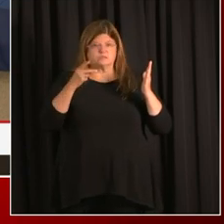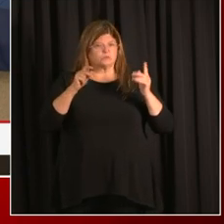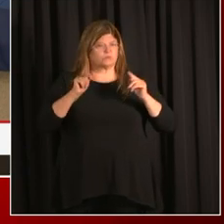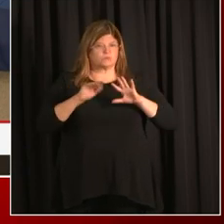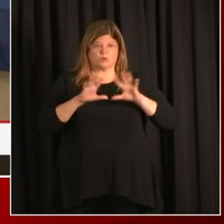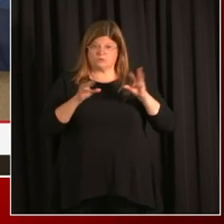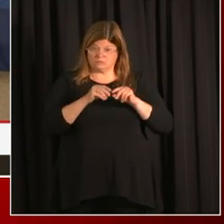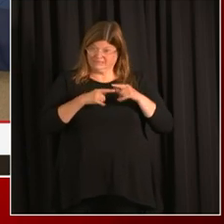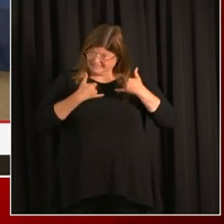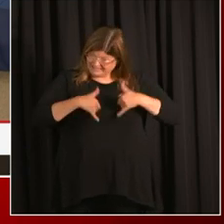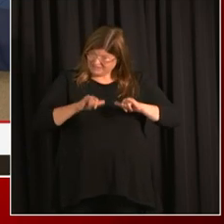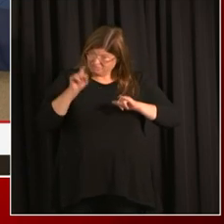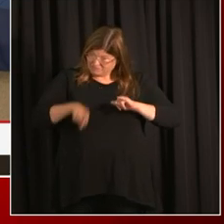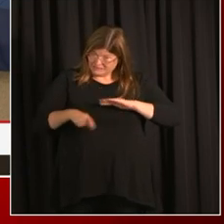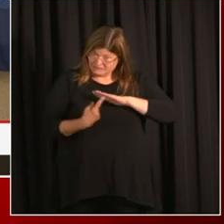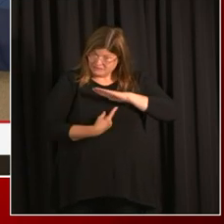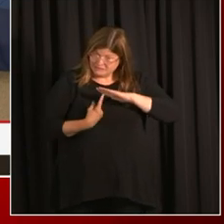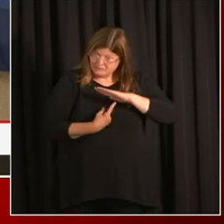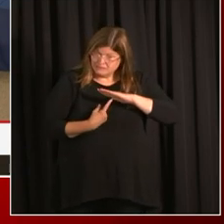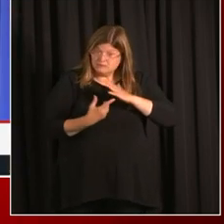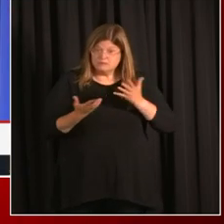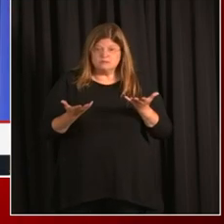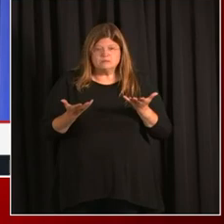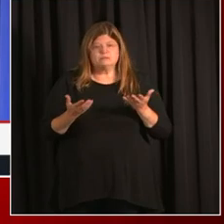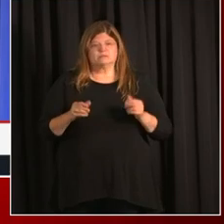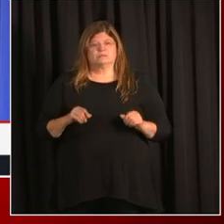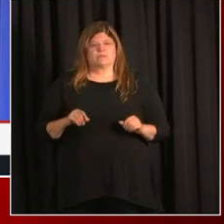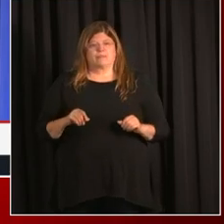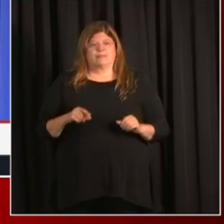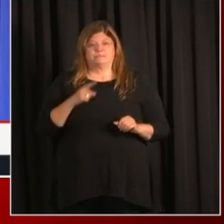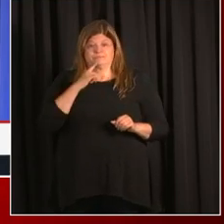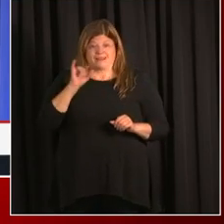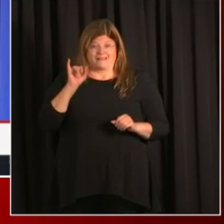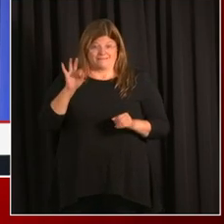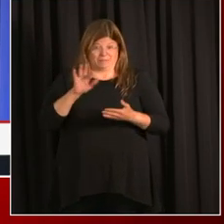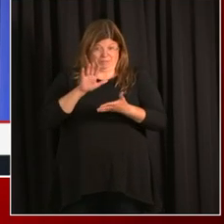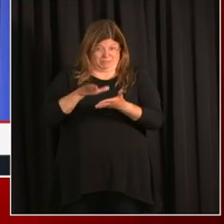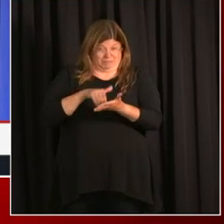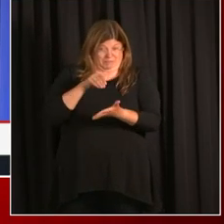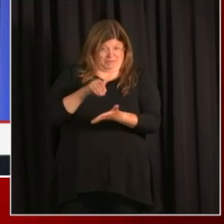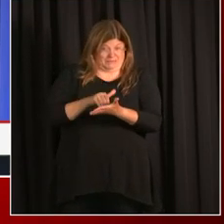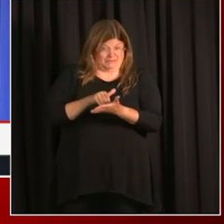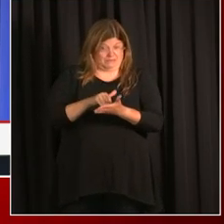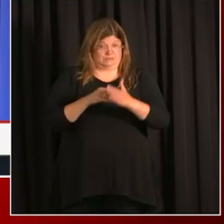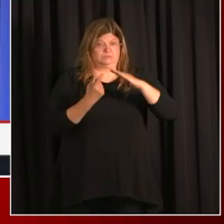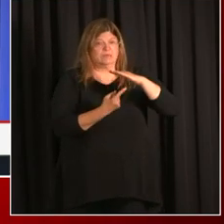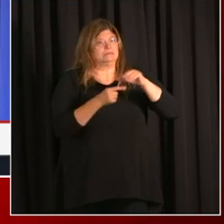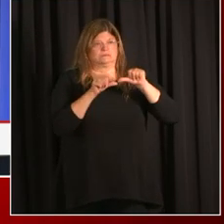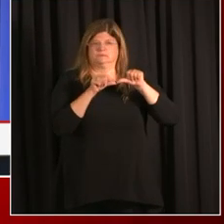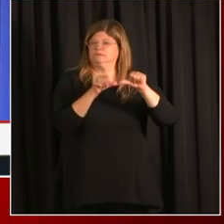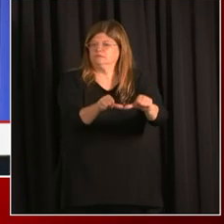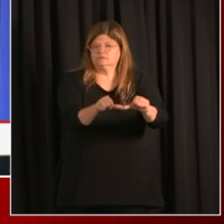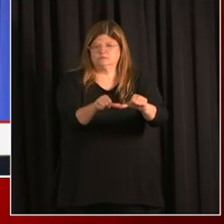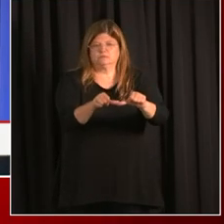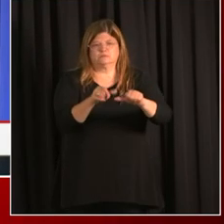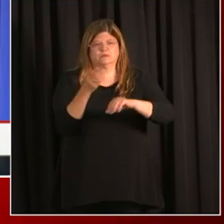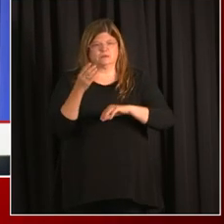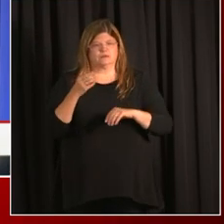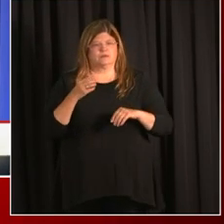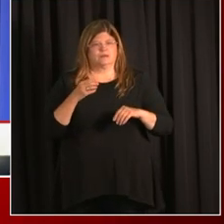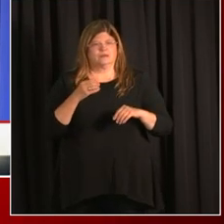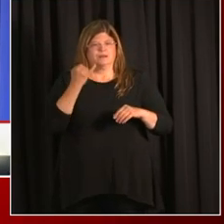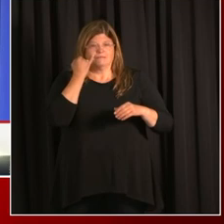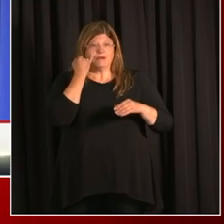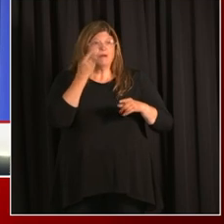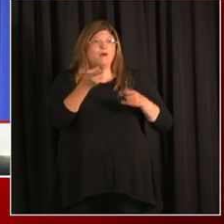in the middle of a 14-day quarantine when the list is updated, on a Monday, the list is